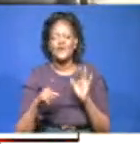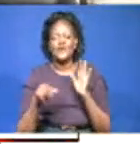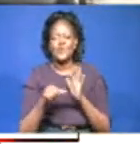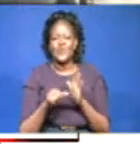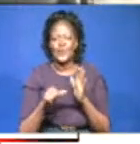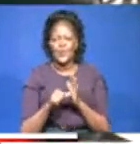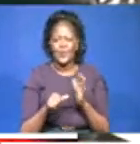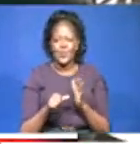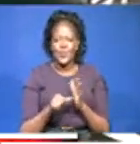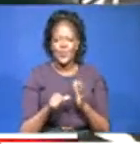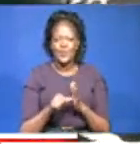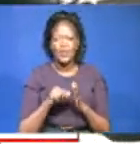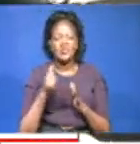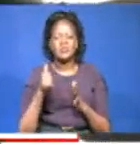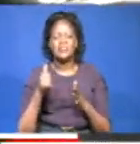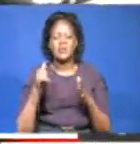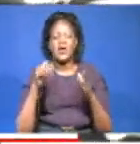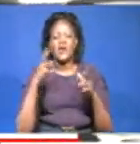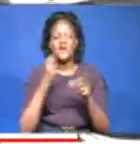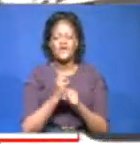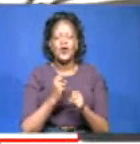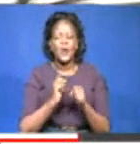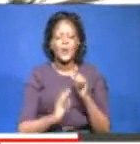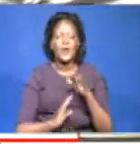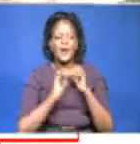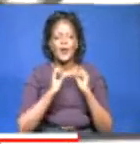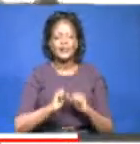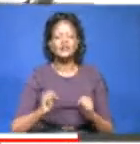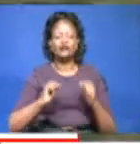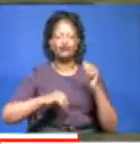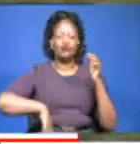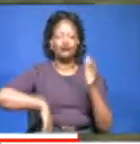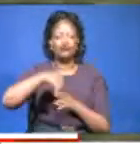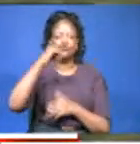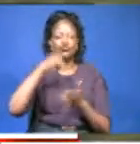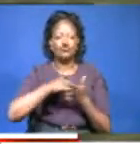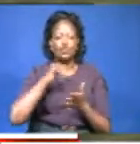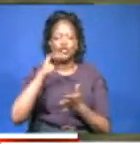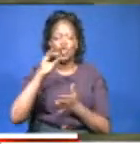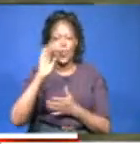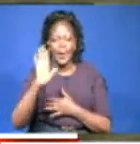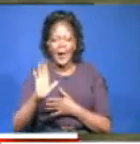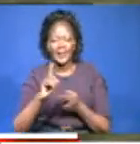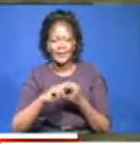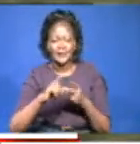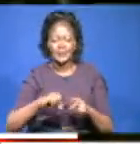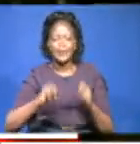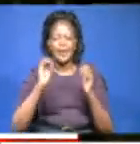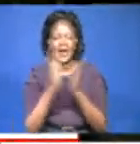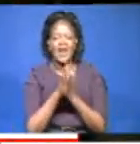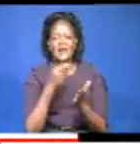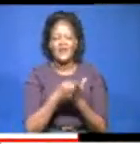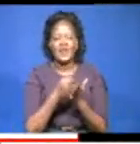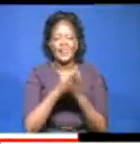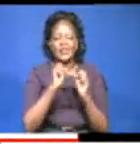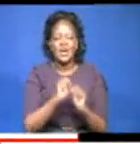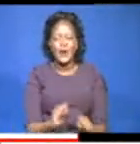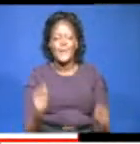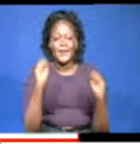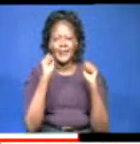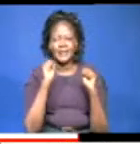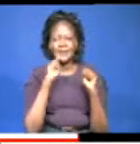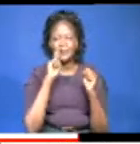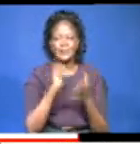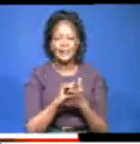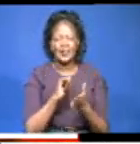of the firm's top bosses, including its chief executive officer, chairman, and finance chief. Musk said the Bird